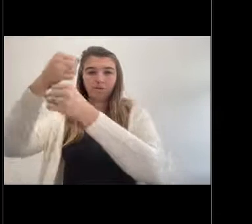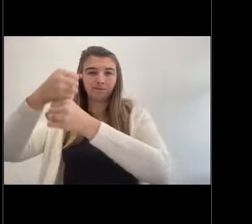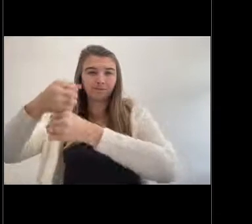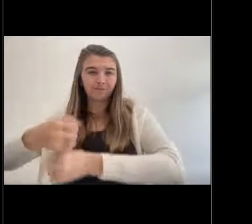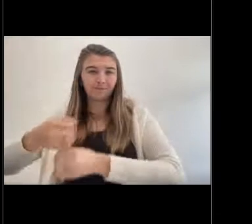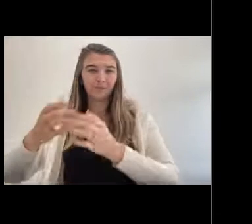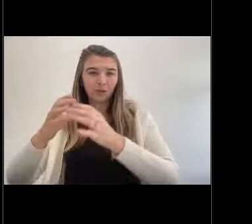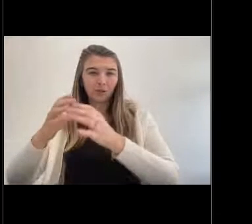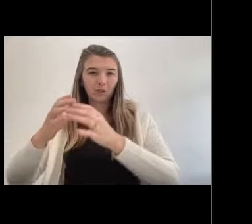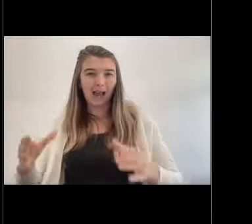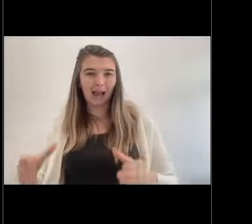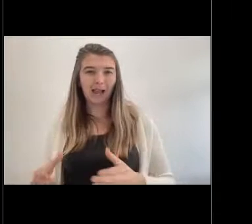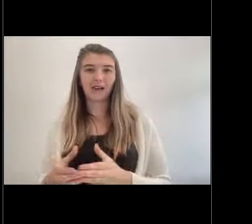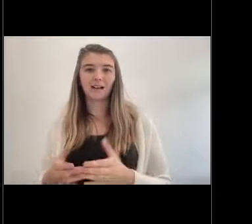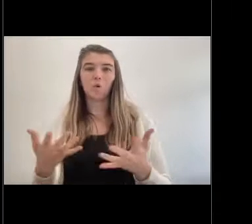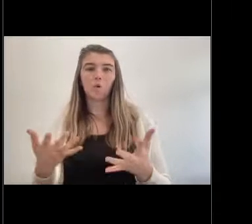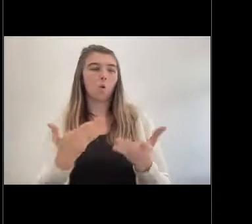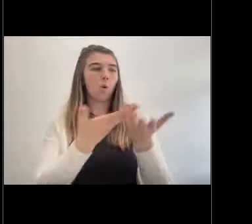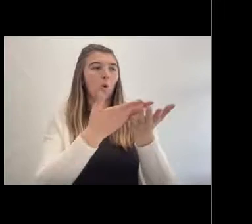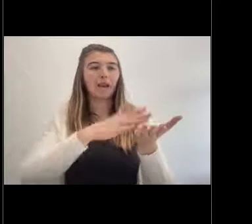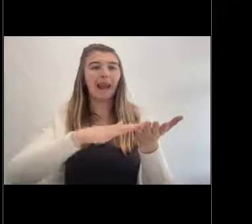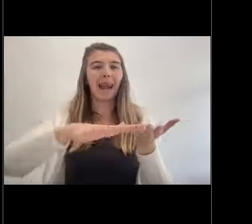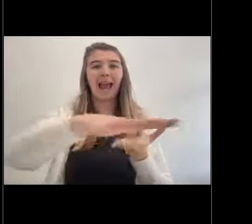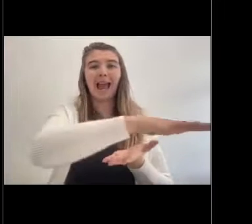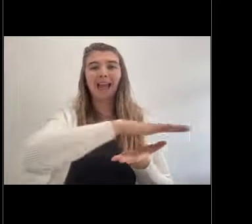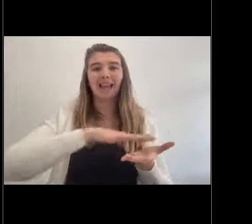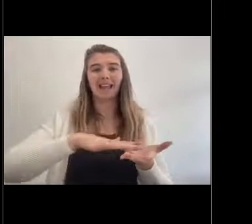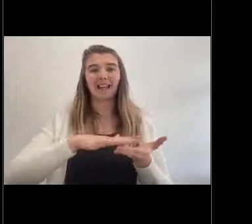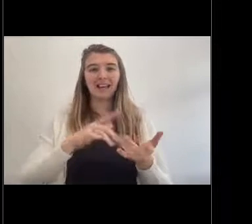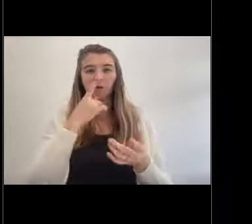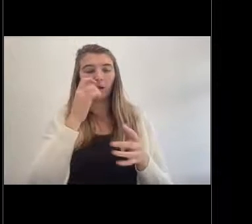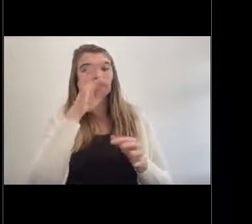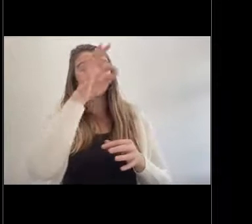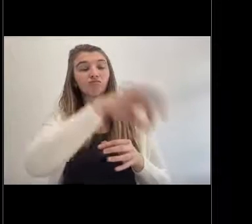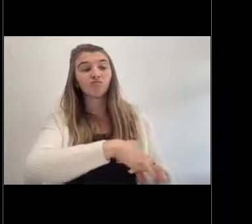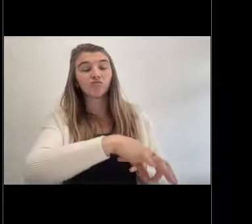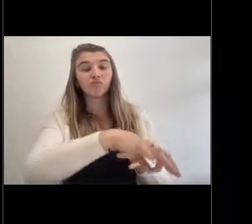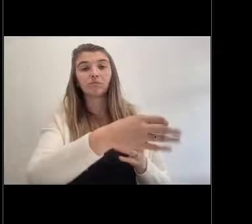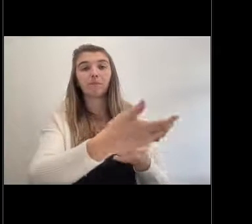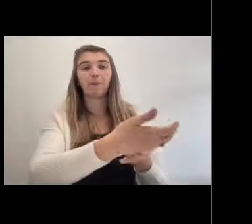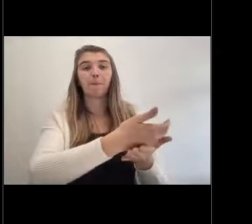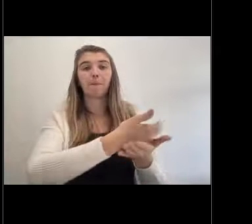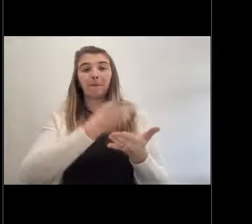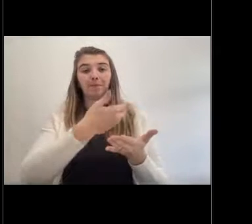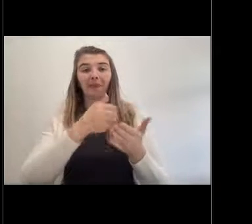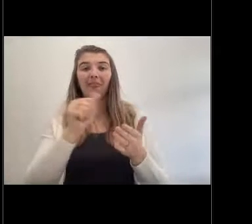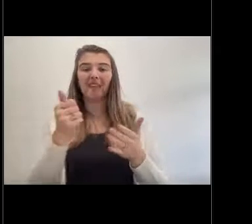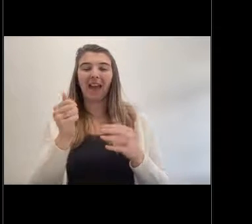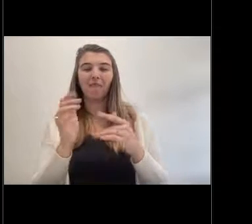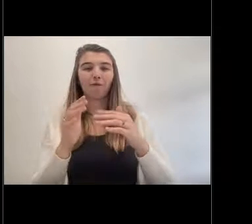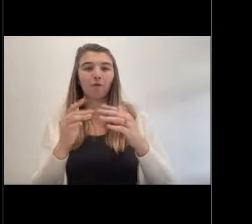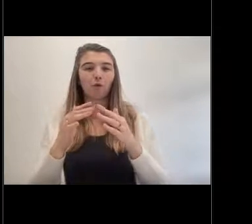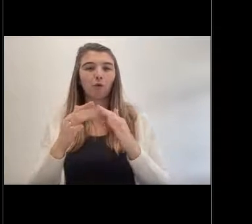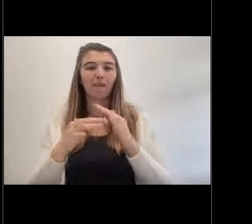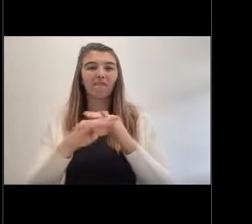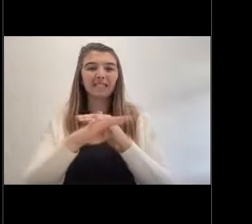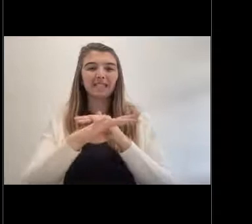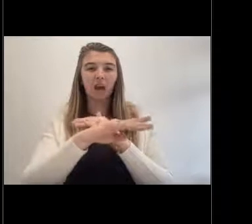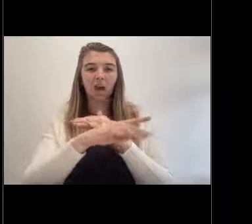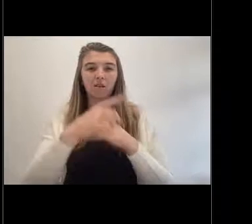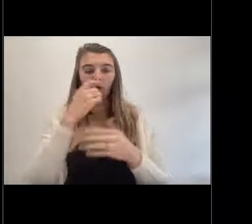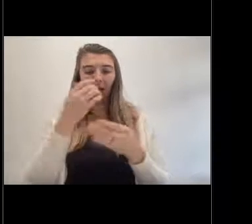small lake, and pump water and pass them through a series of filters where you can capture also particles at